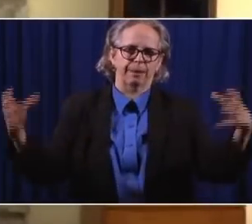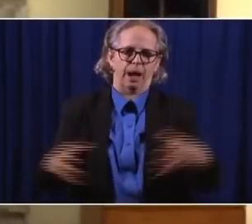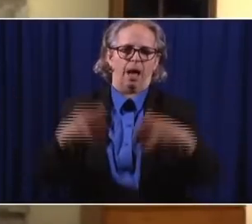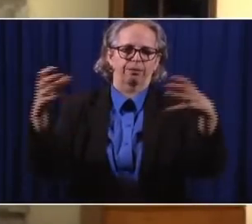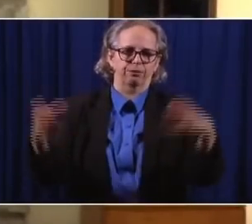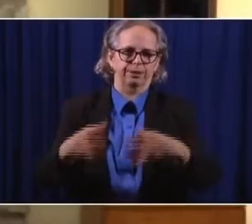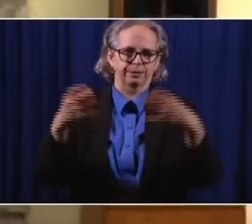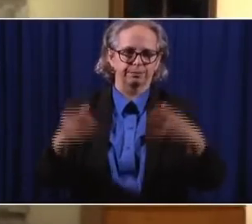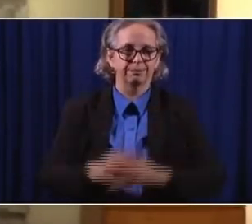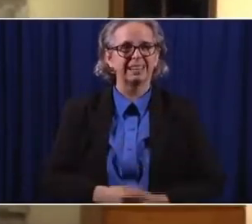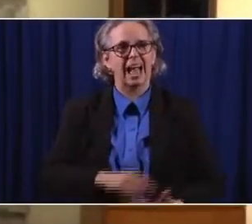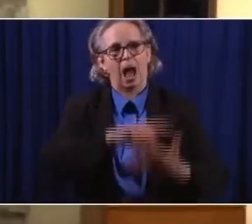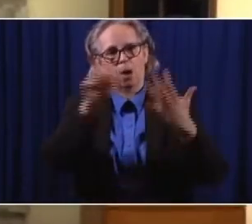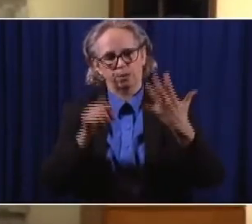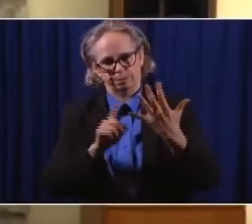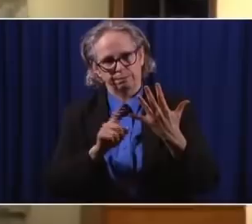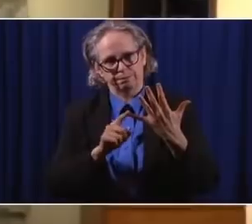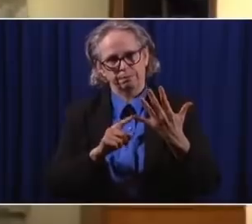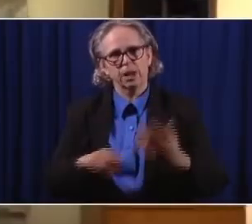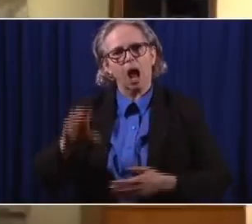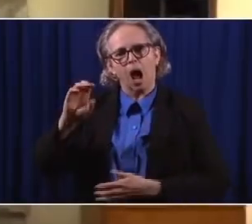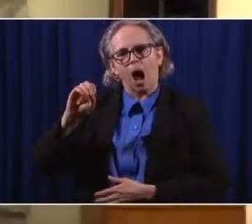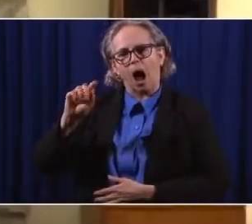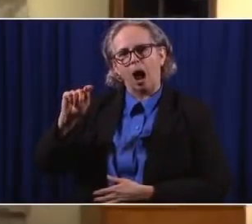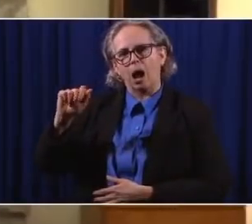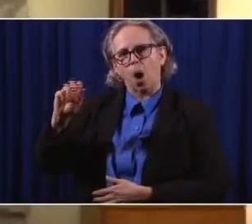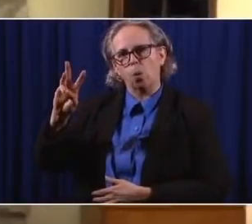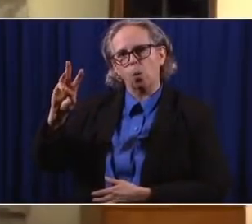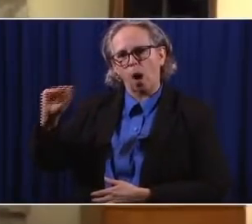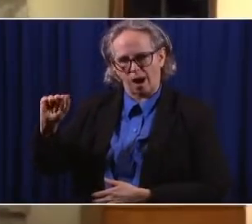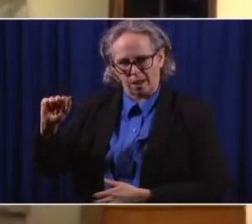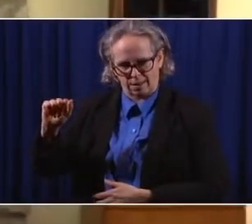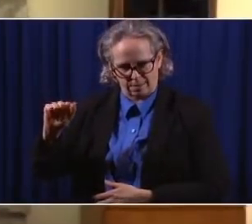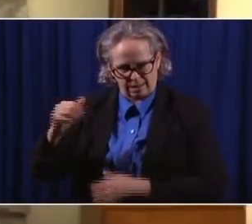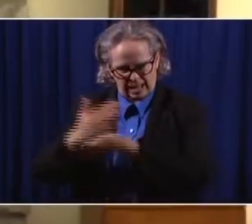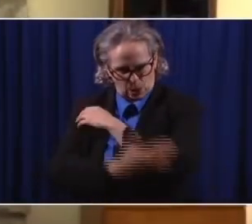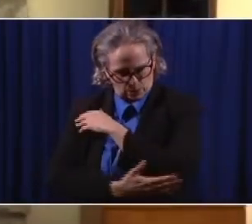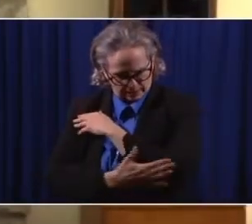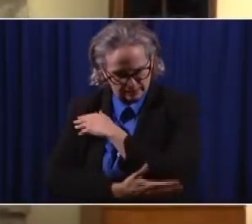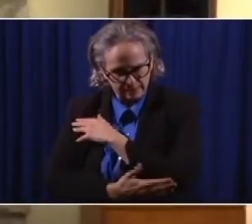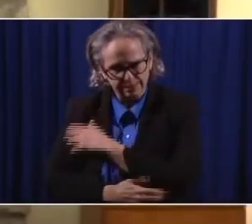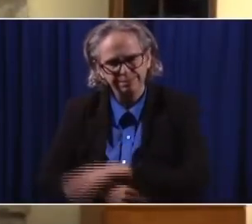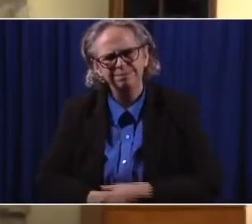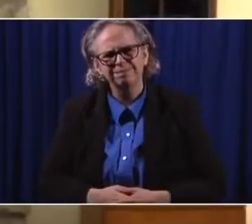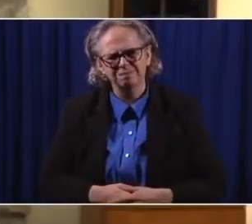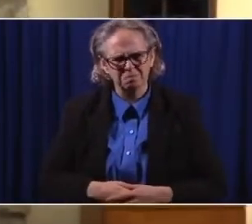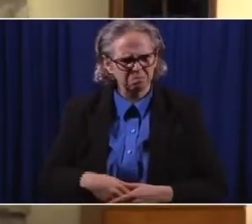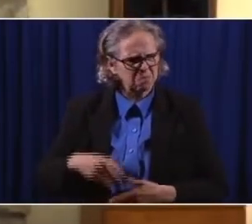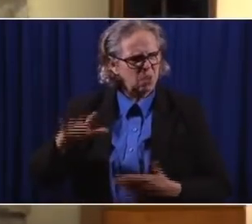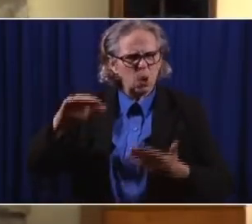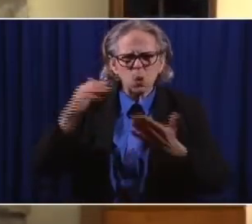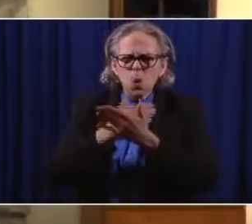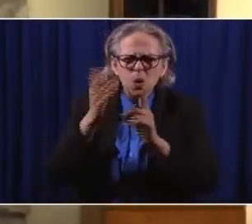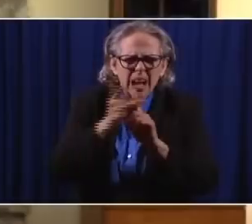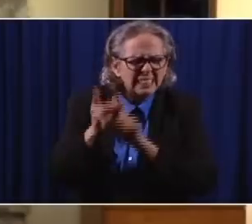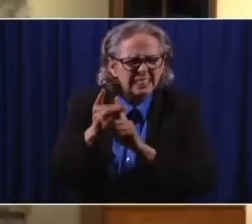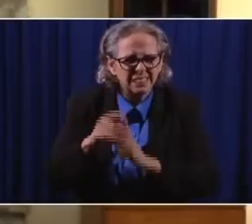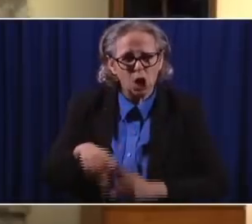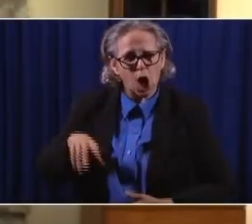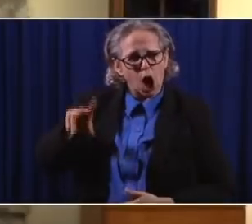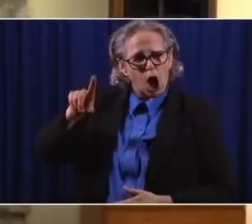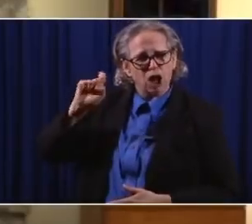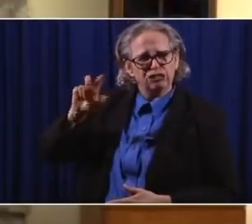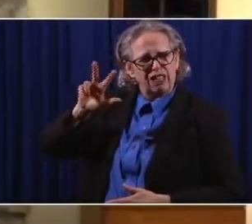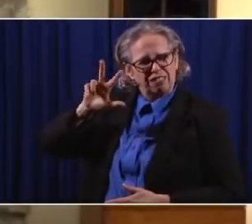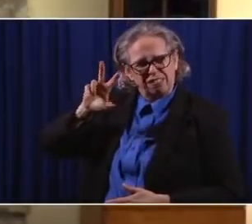week. The county exceeds the CDC's threshold for high incidence, seeing a sustained increase in new cases. They're at 130 cases